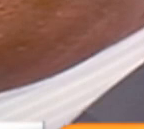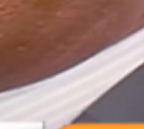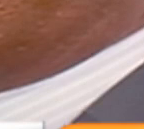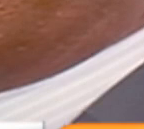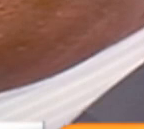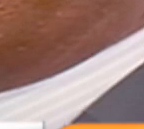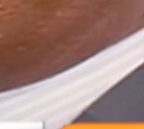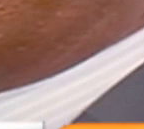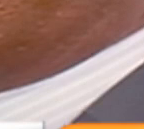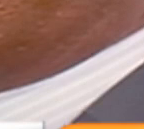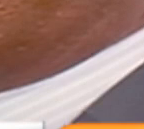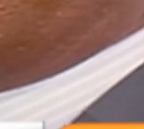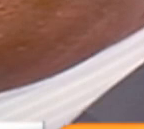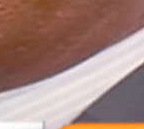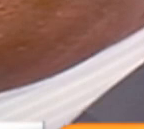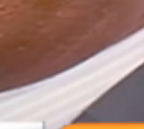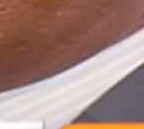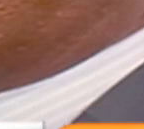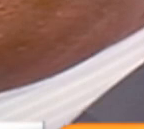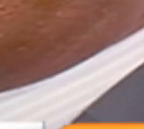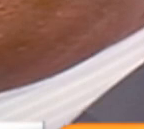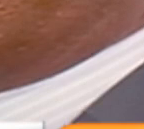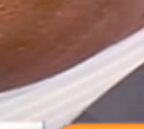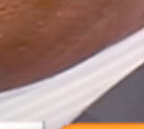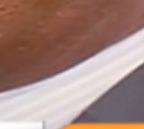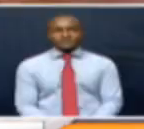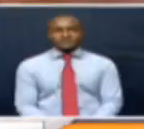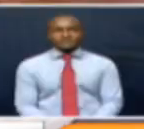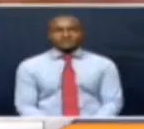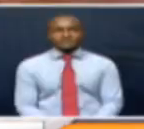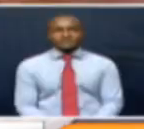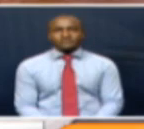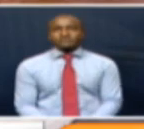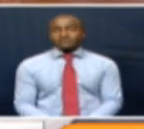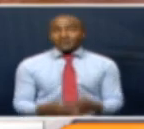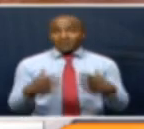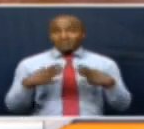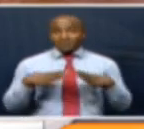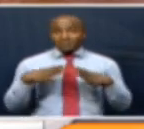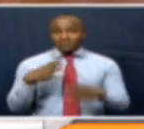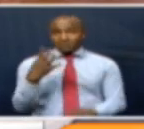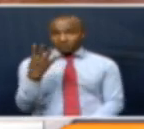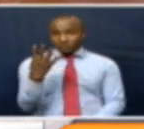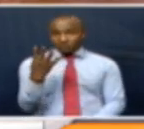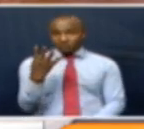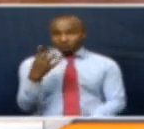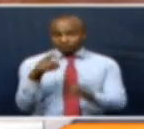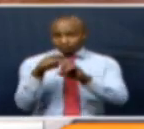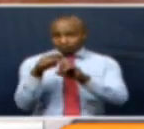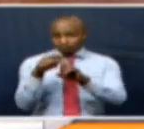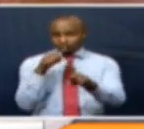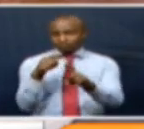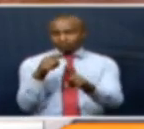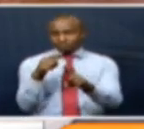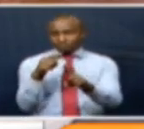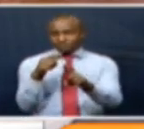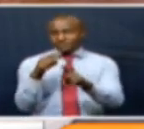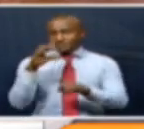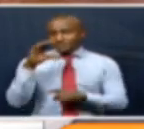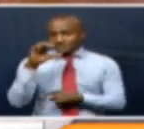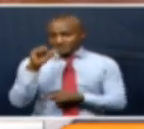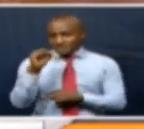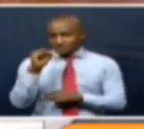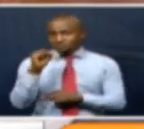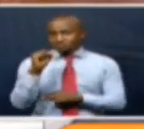spree that also targeted livestock. The attack happened even as Interior Cabinet Secretary Fred Matiang’i visited